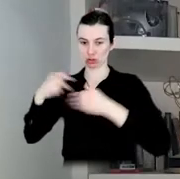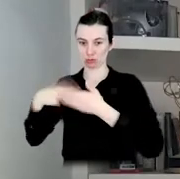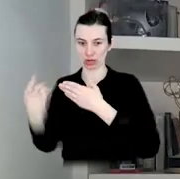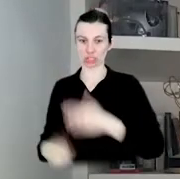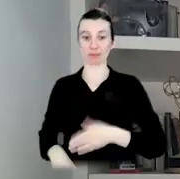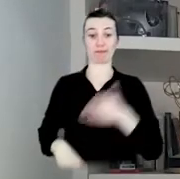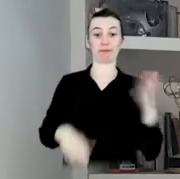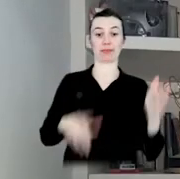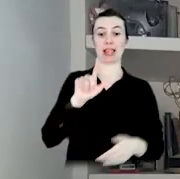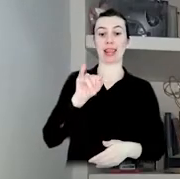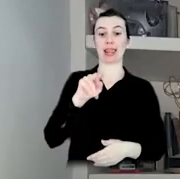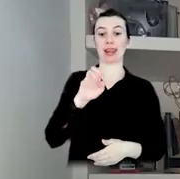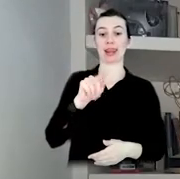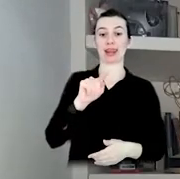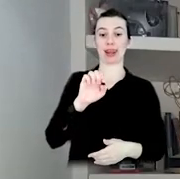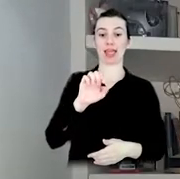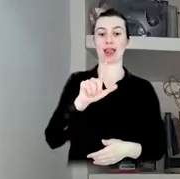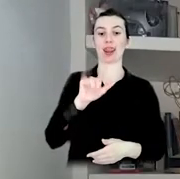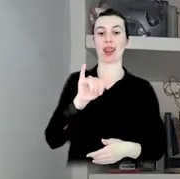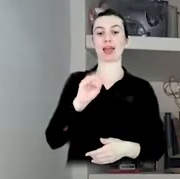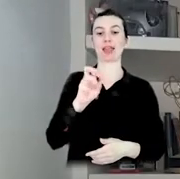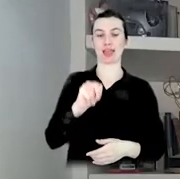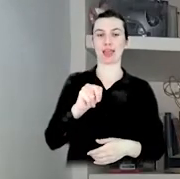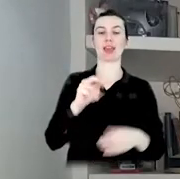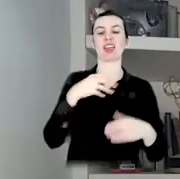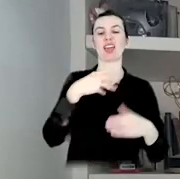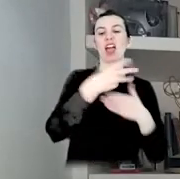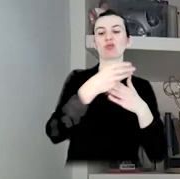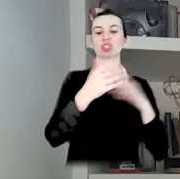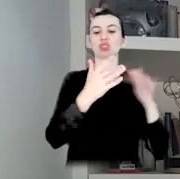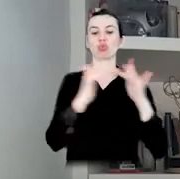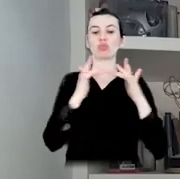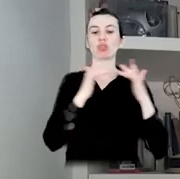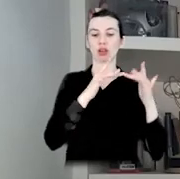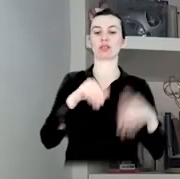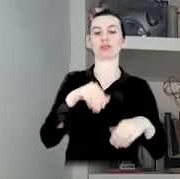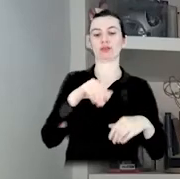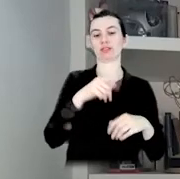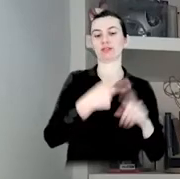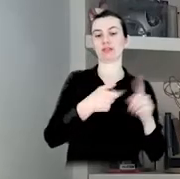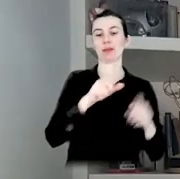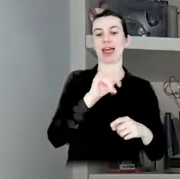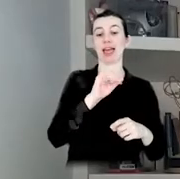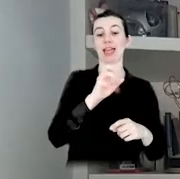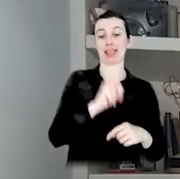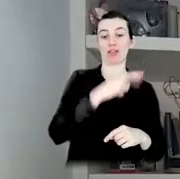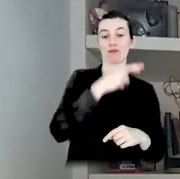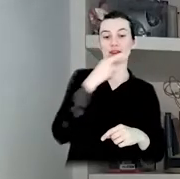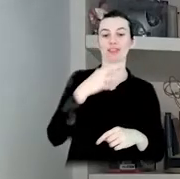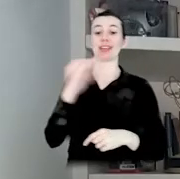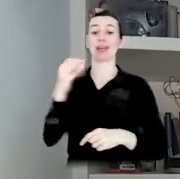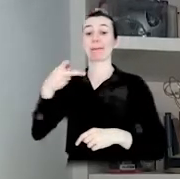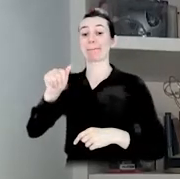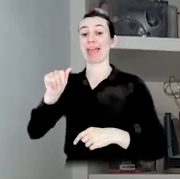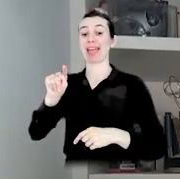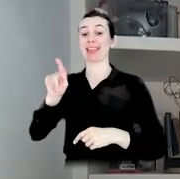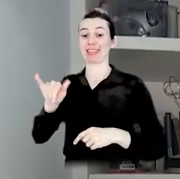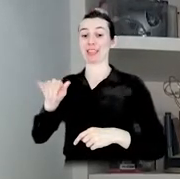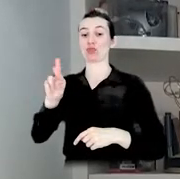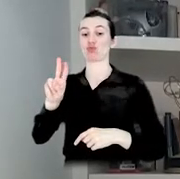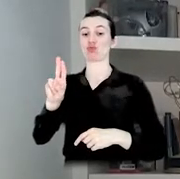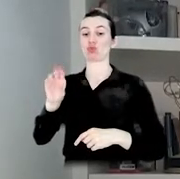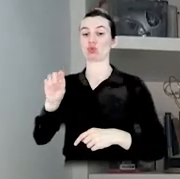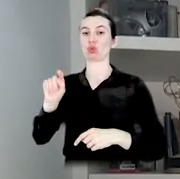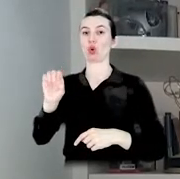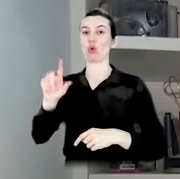Coordinator for Lyon Ranch, and of course, Patty Rutolo and your beautiful dog, Sierra. You're all amazing. And it's been my